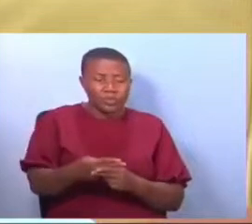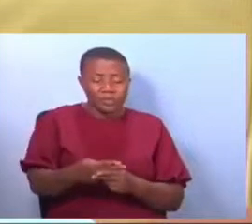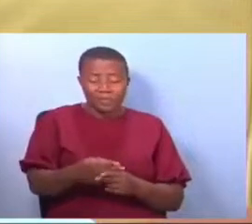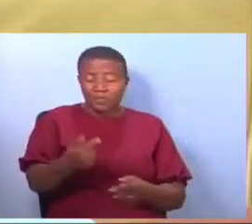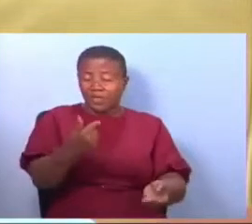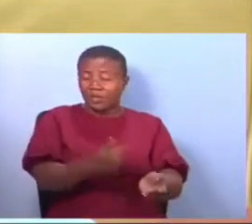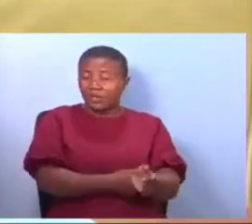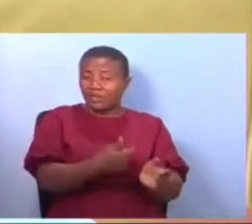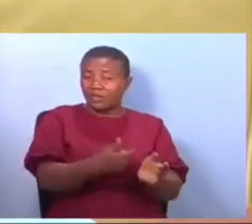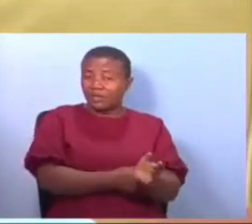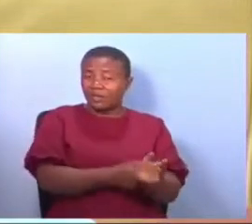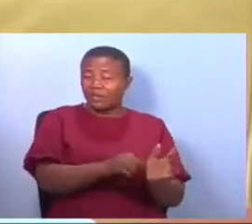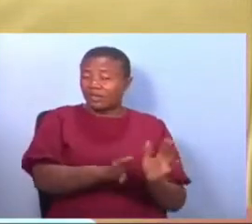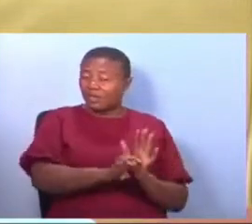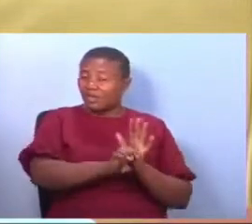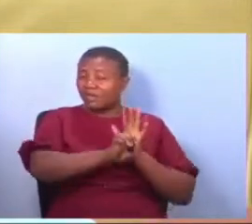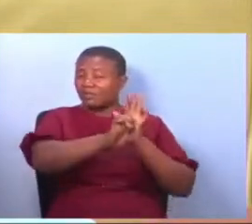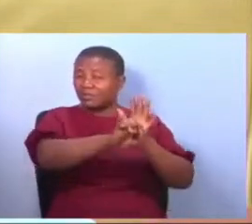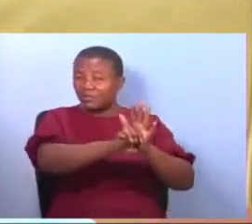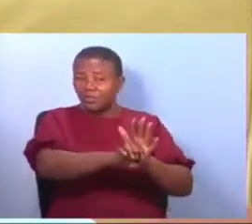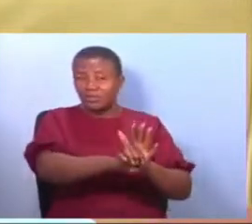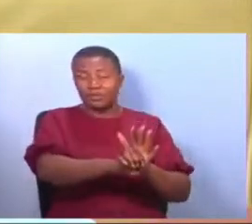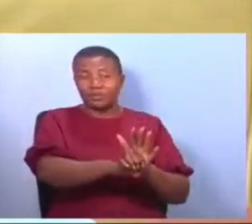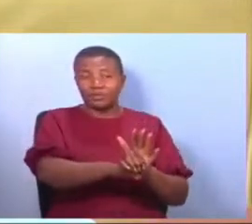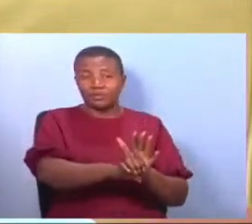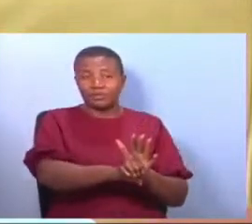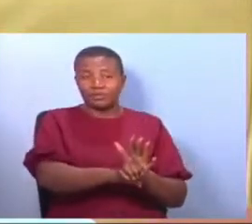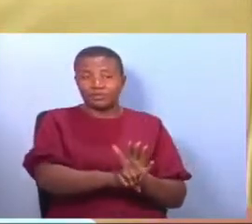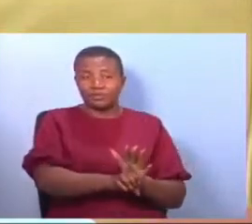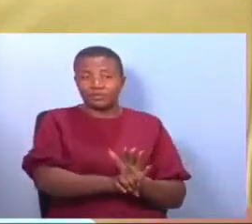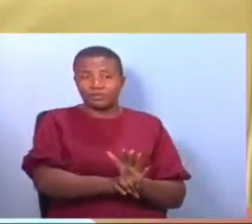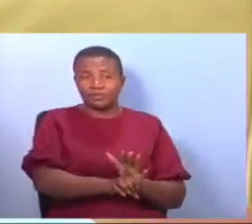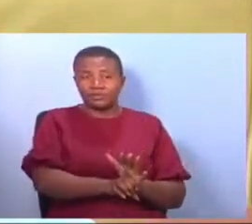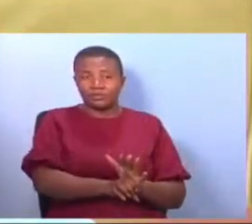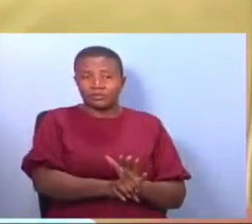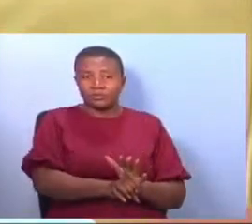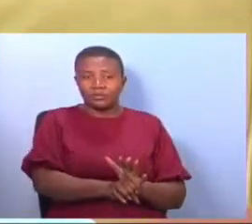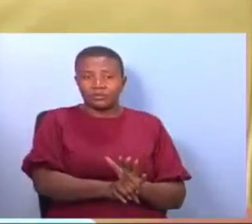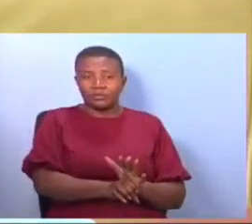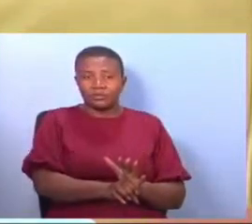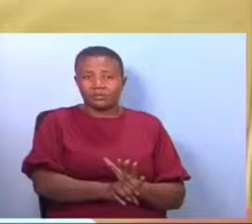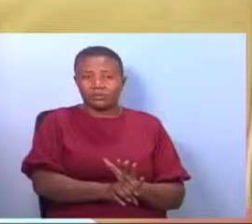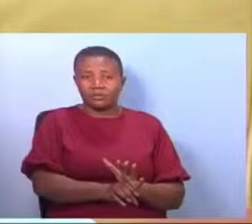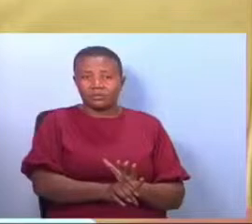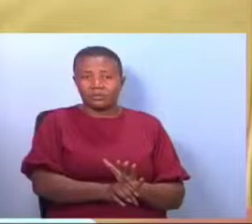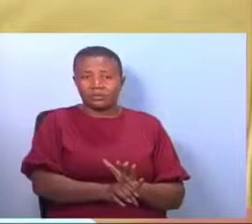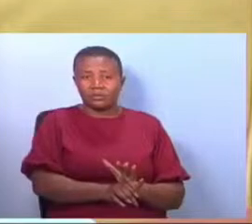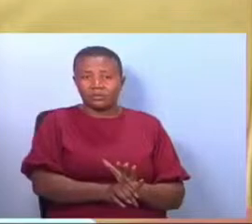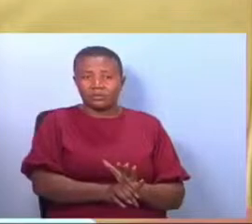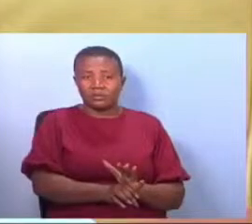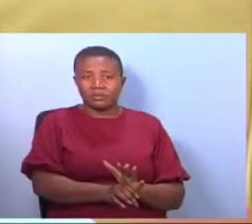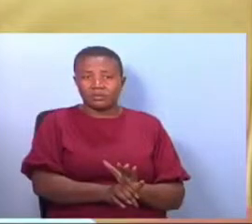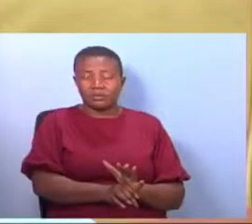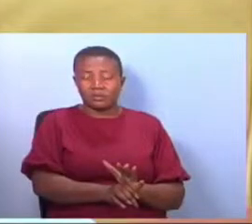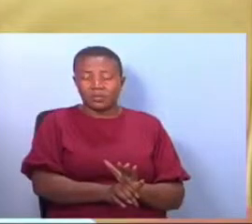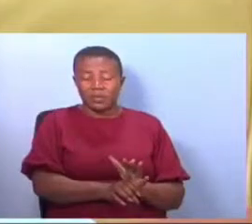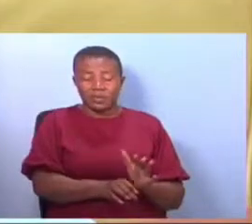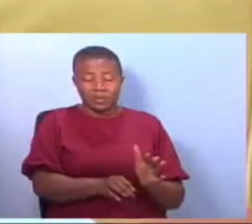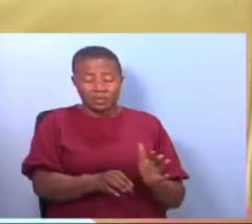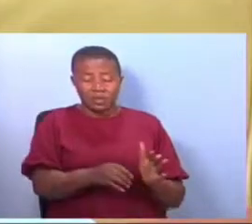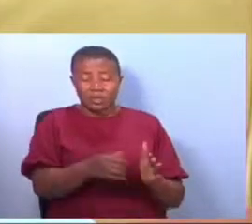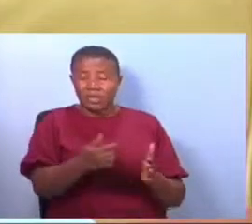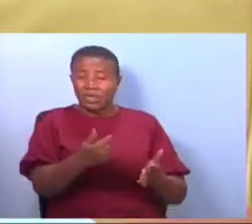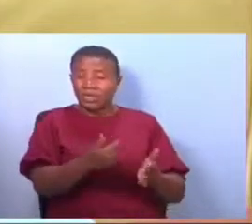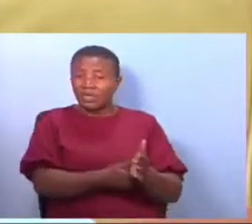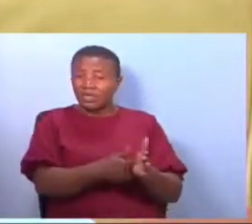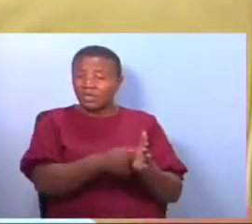example for the world and to the world. So Ghana is an example to the world and for the